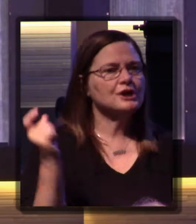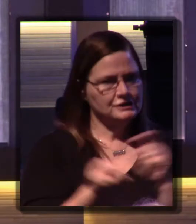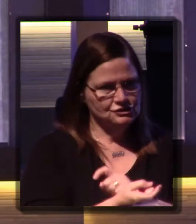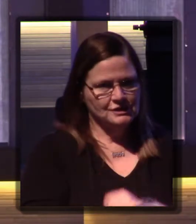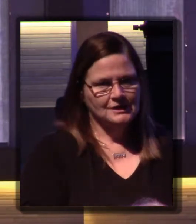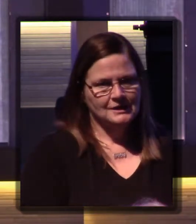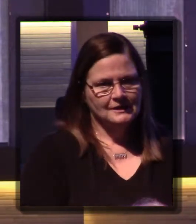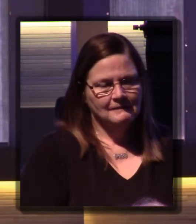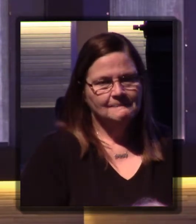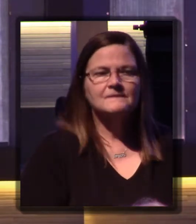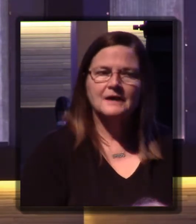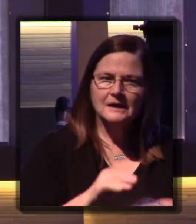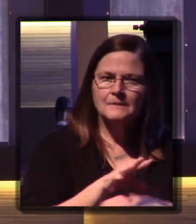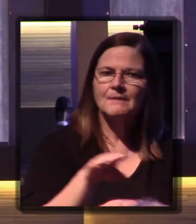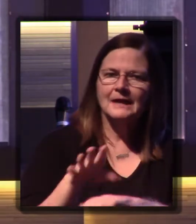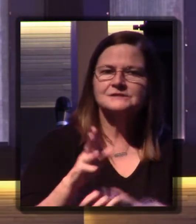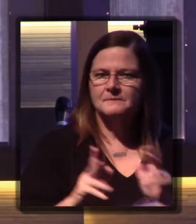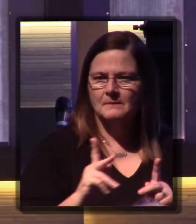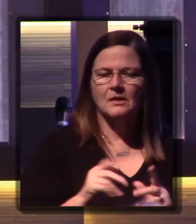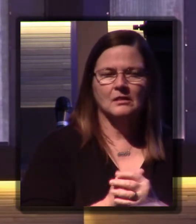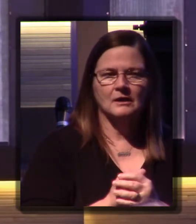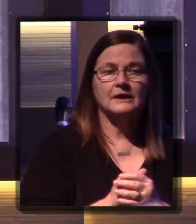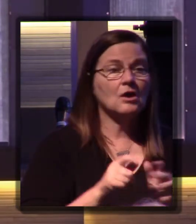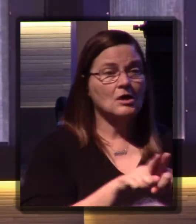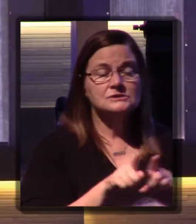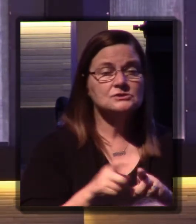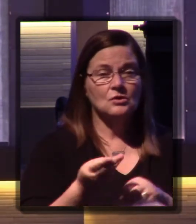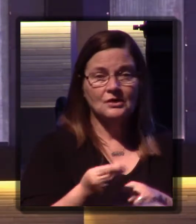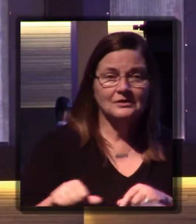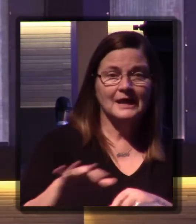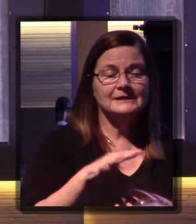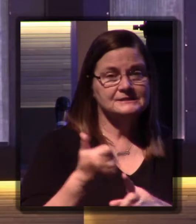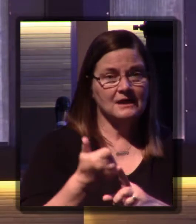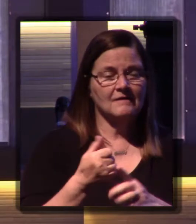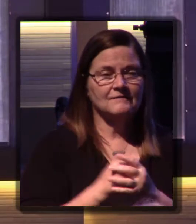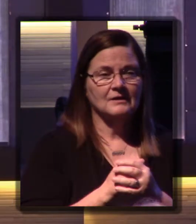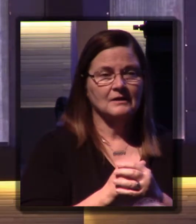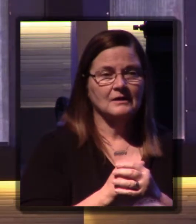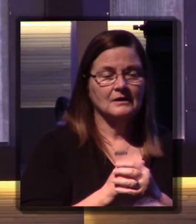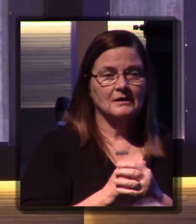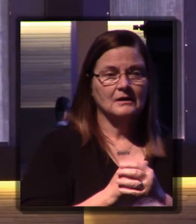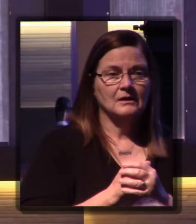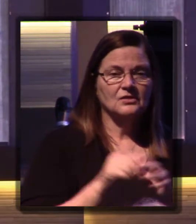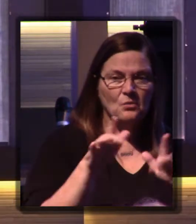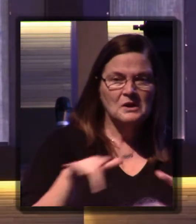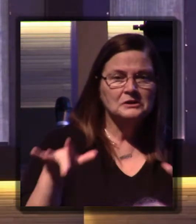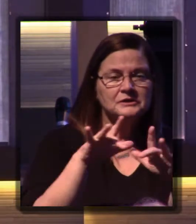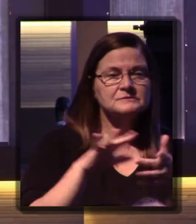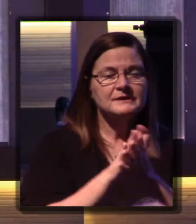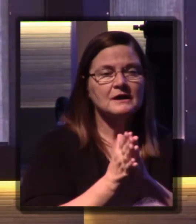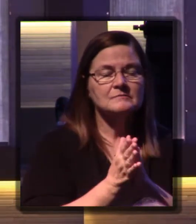spiritual transformation that impacts not only the people but the land itself. Look what it says. The wilderness becomes a fertile